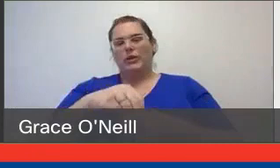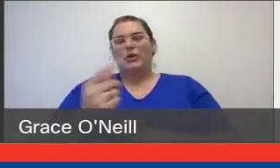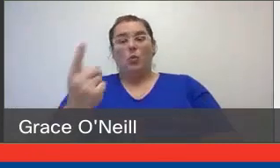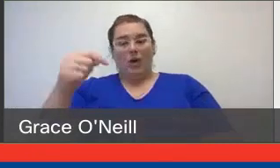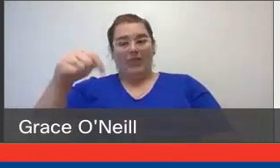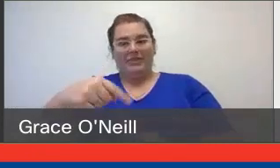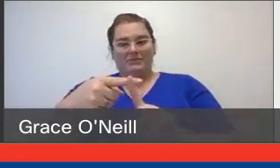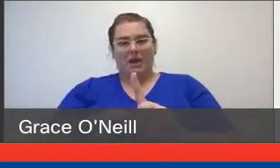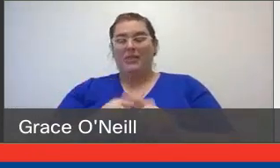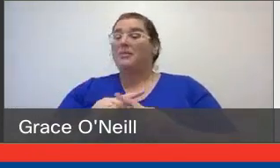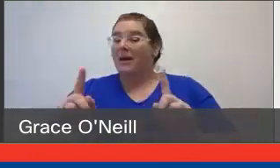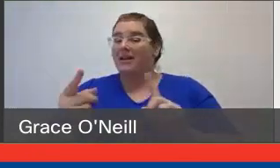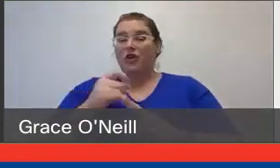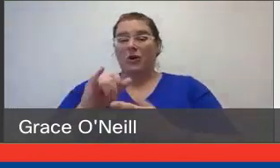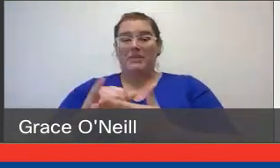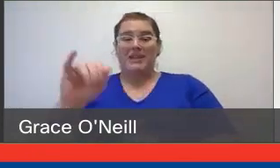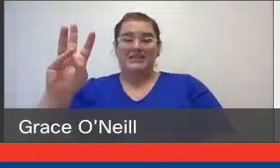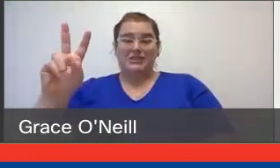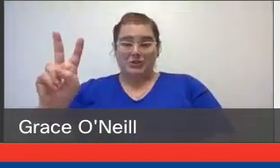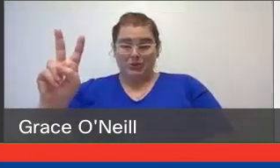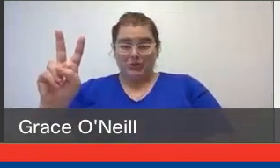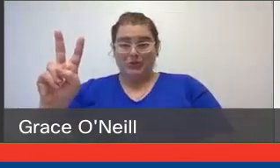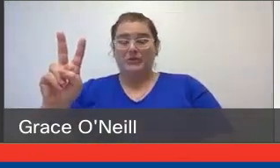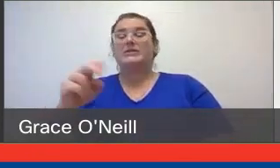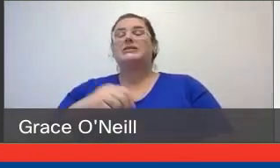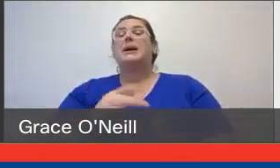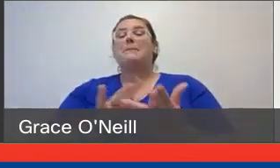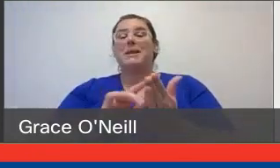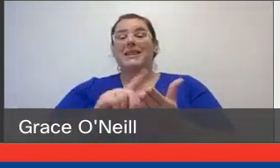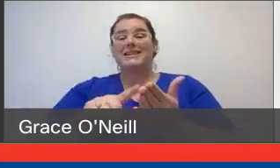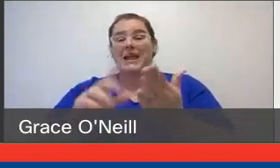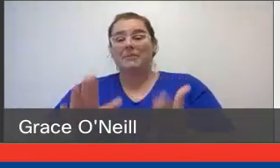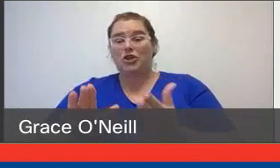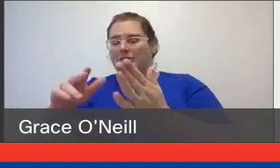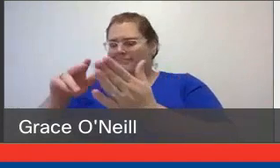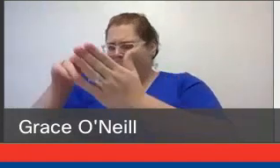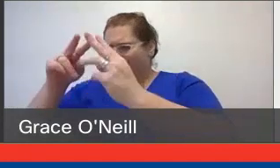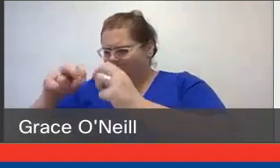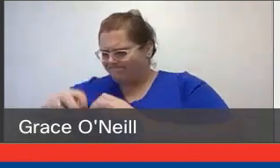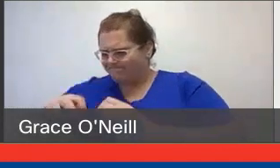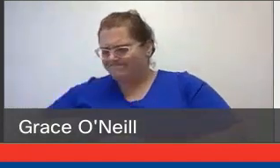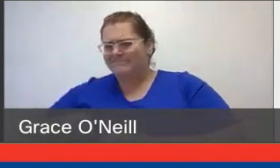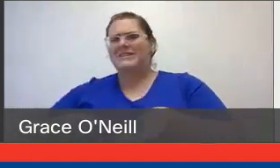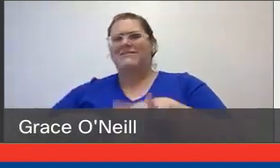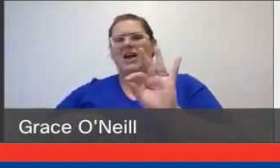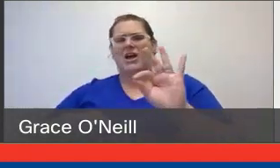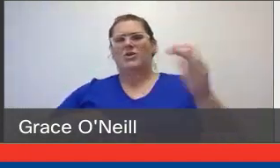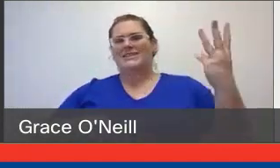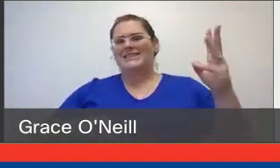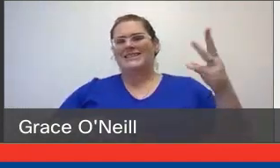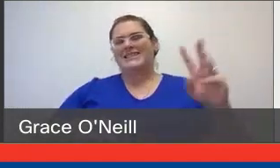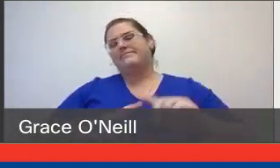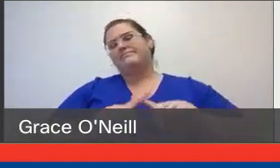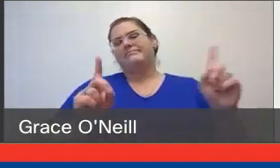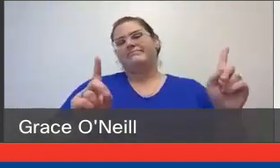of those 62, 16 have been confirmed as not COVID related. And for 9, we are awaiting